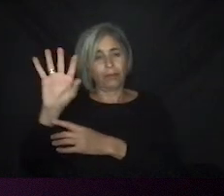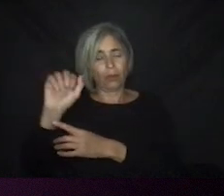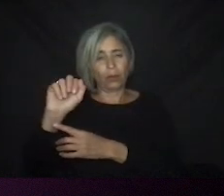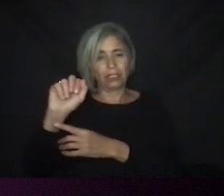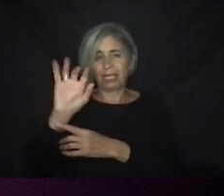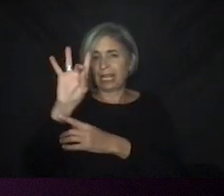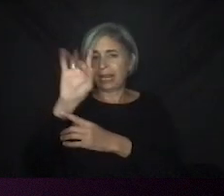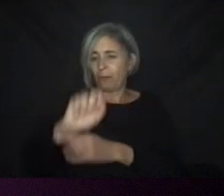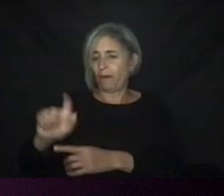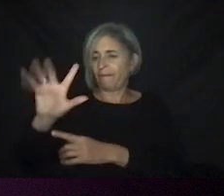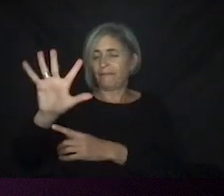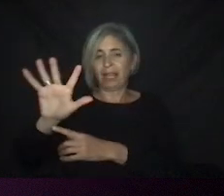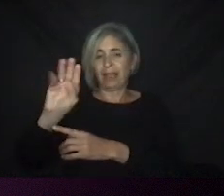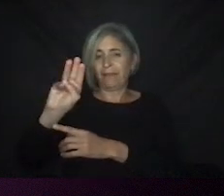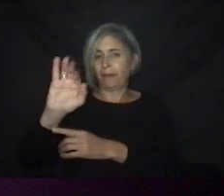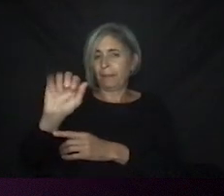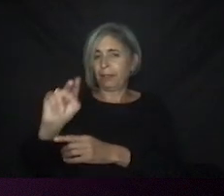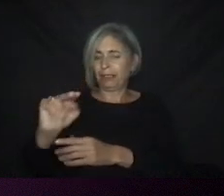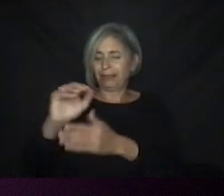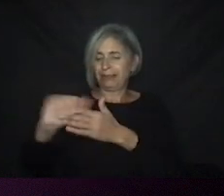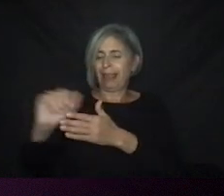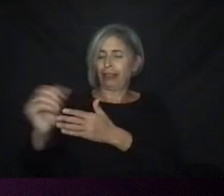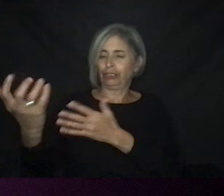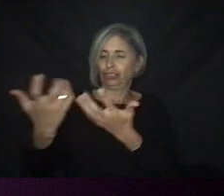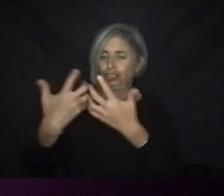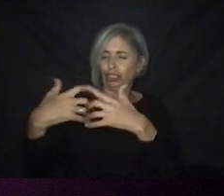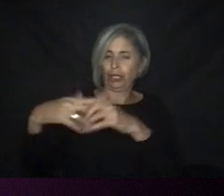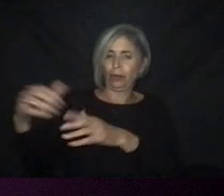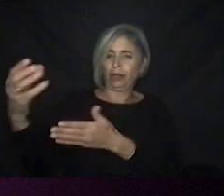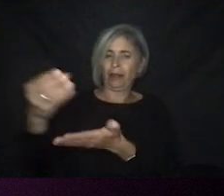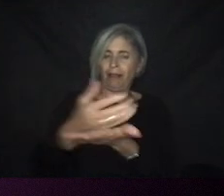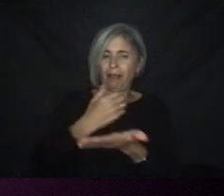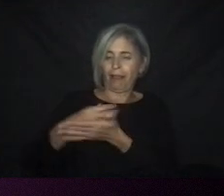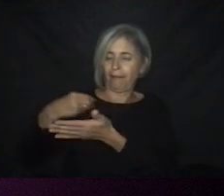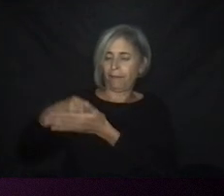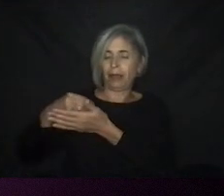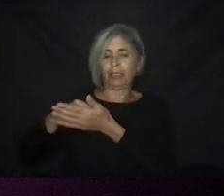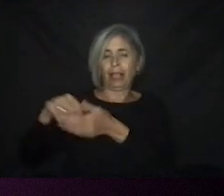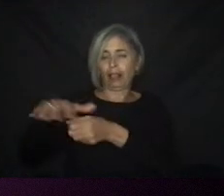an $8.5 billion generator of money in local